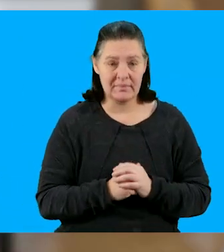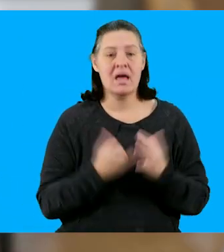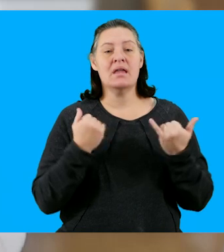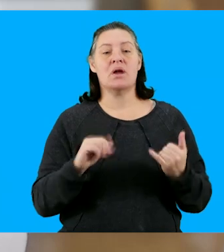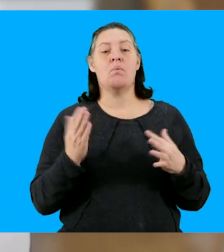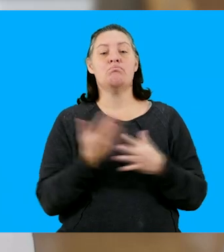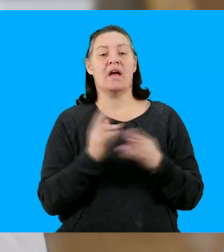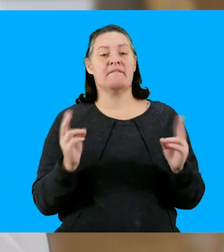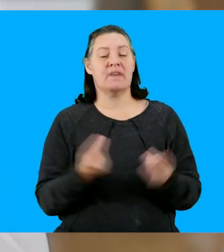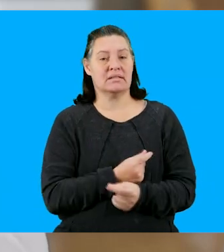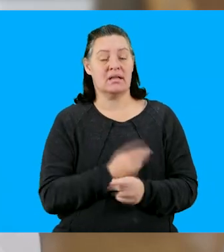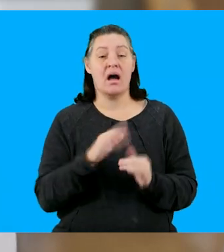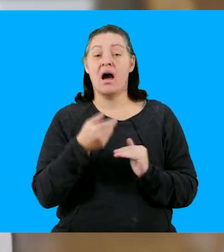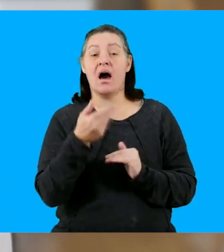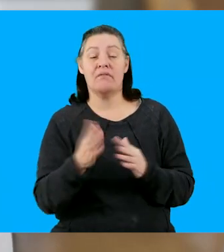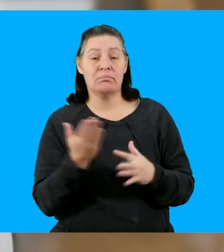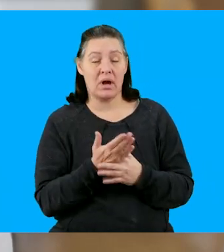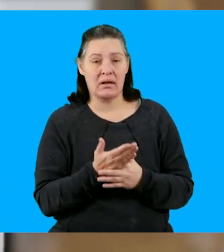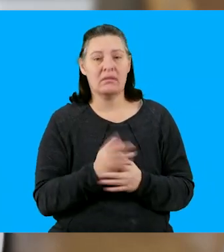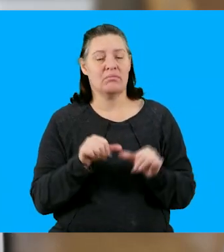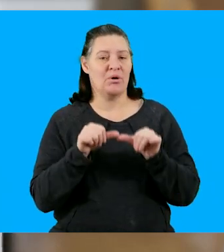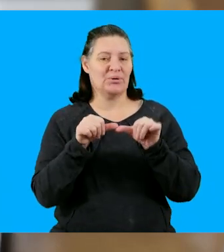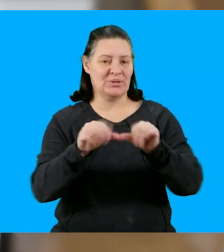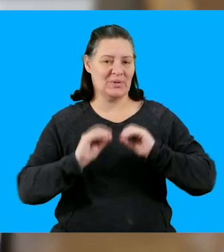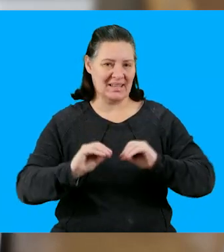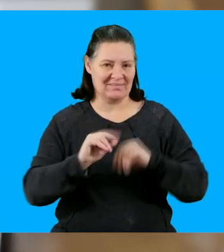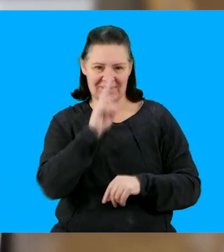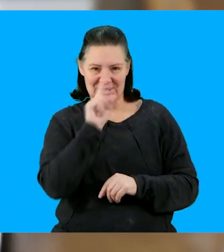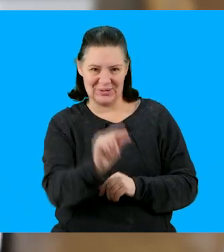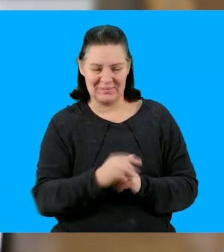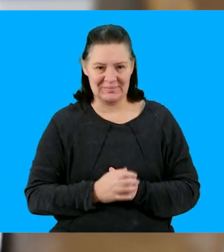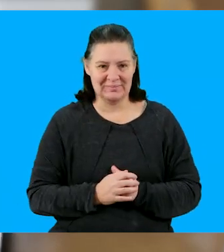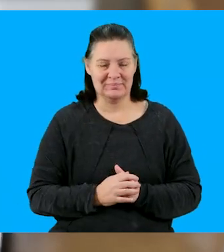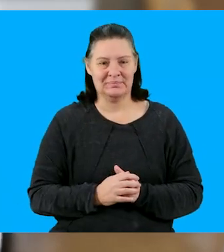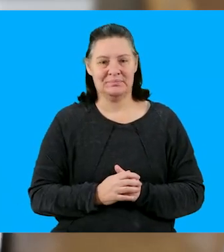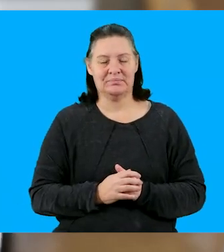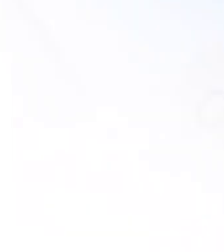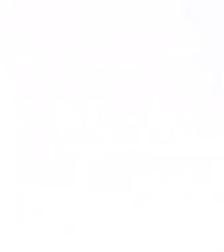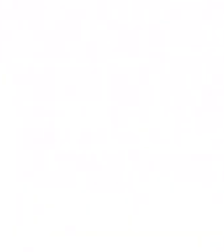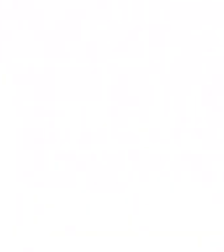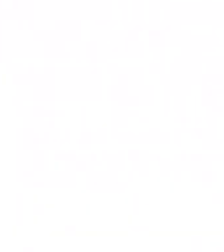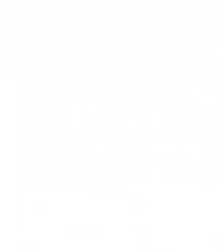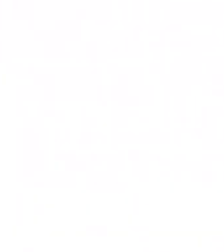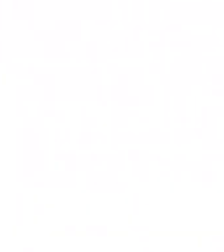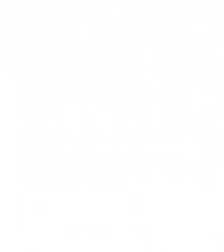Okay, guys, let us take a quick break. After this advert break, we'll continue with our lesson. See you now.